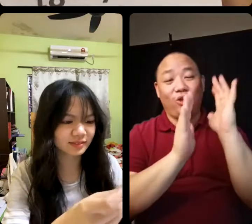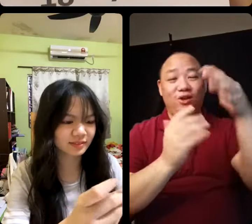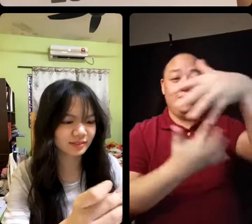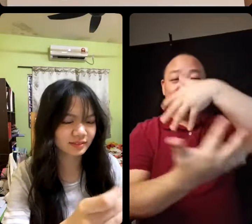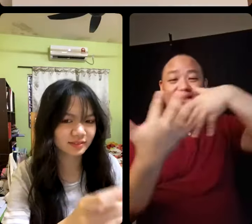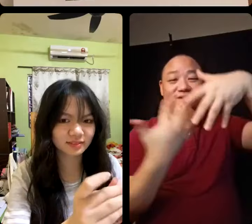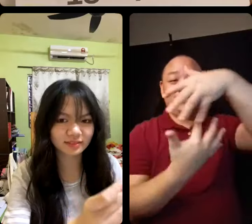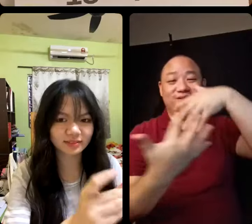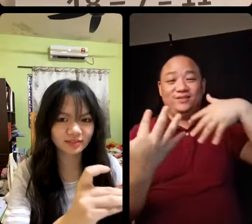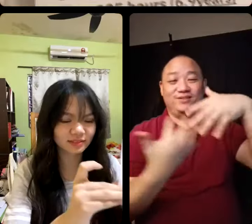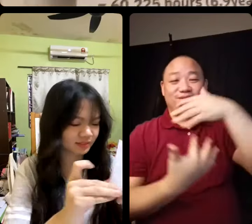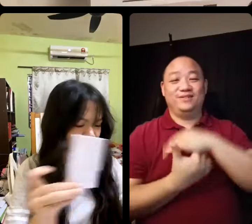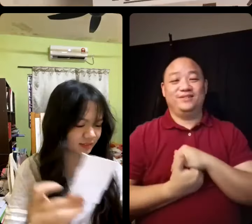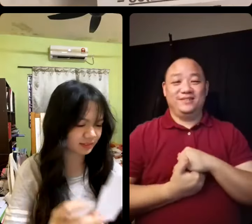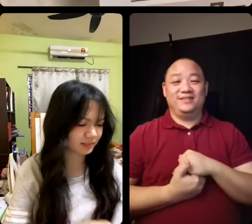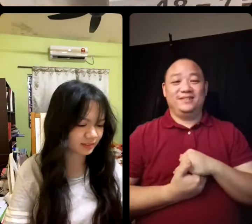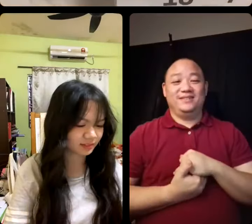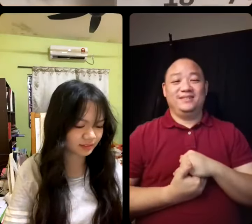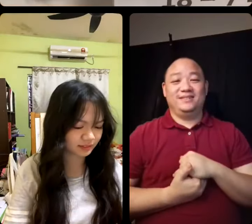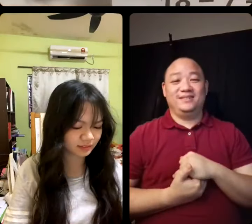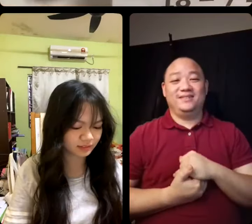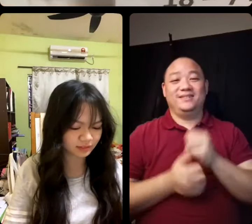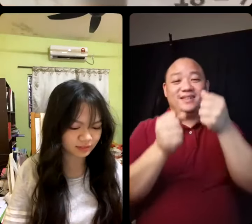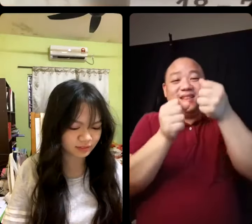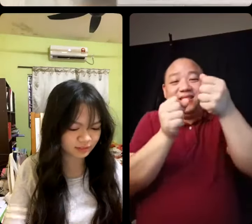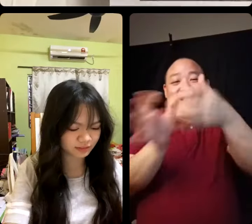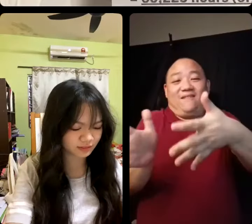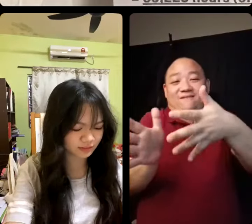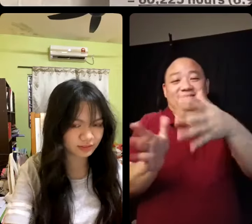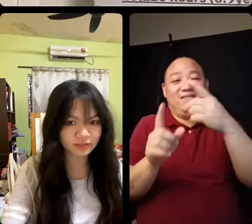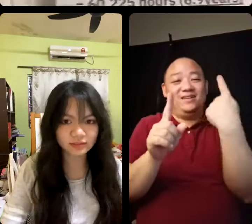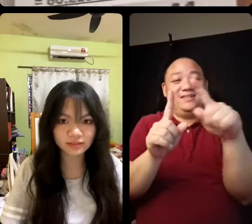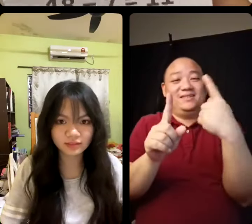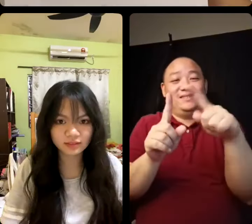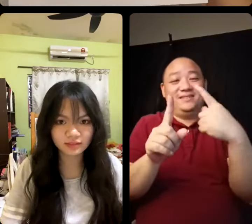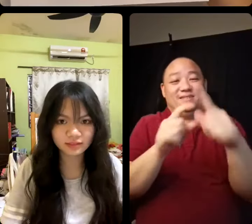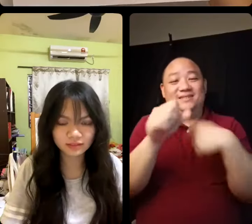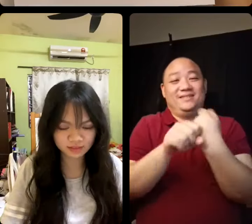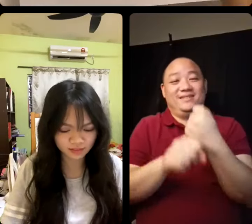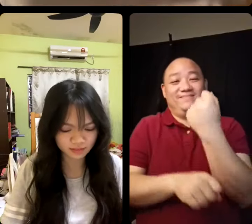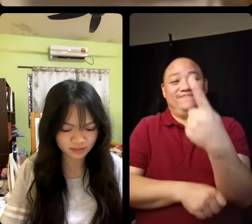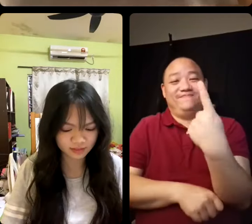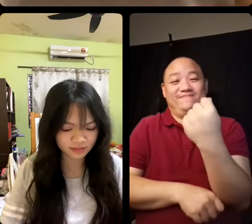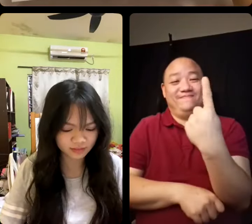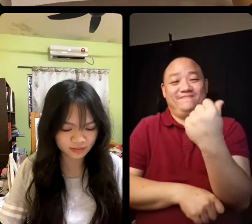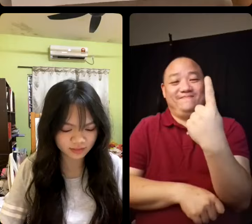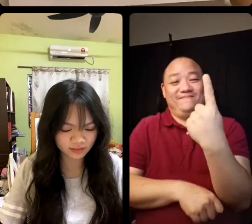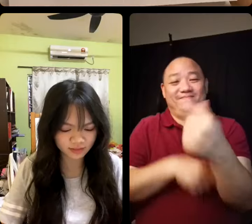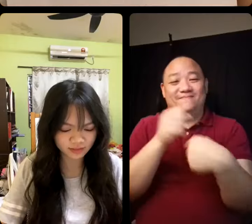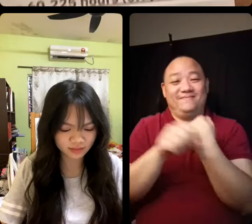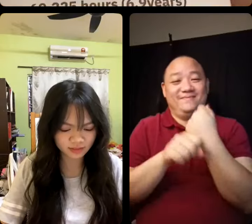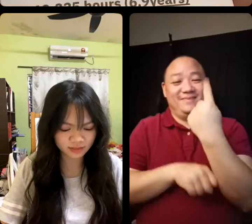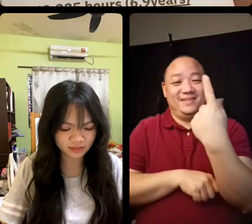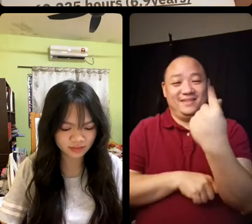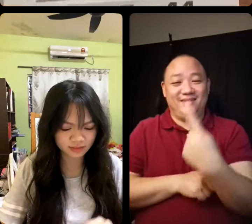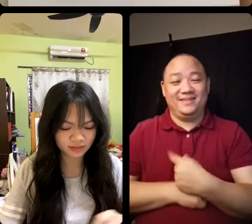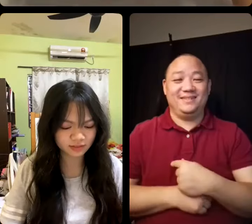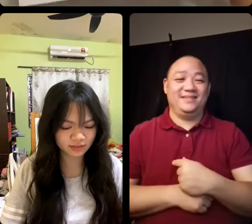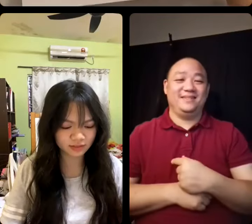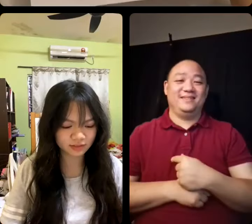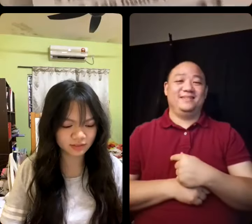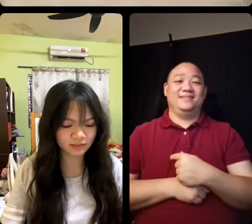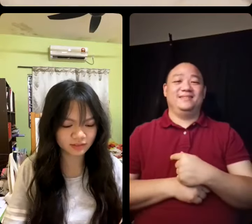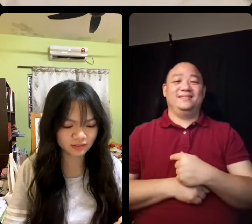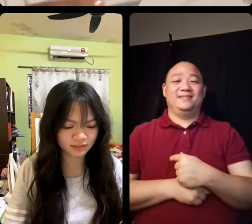So yeah, exactly. If you are spending only 3 hours, that's going to be 7 years. Okay? So minus 70, 18